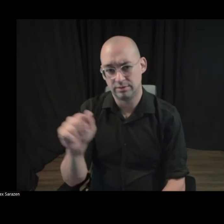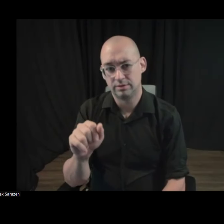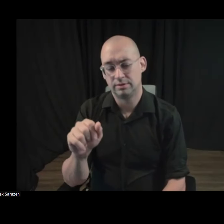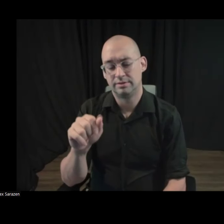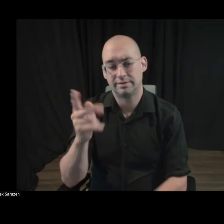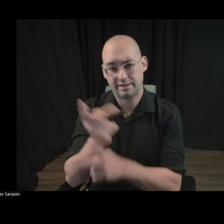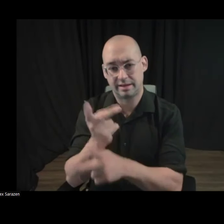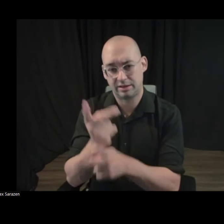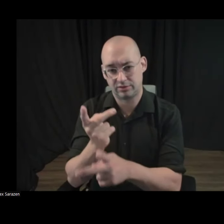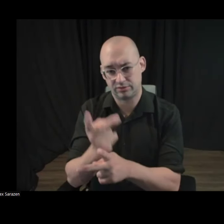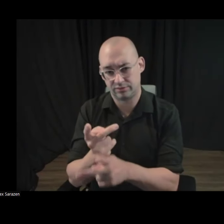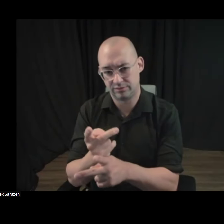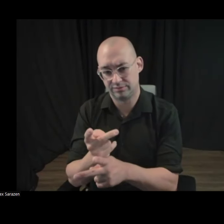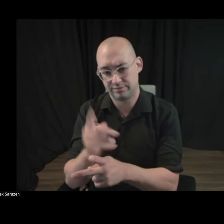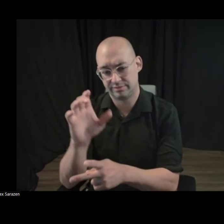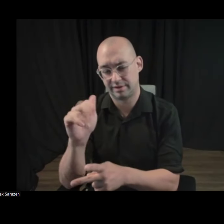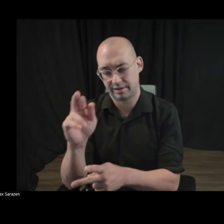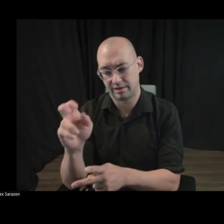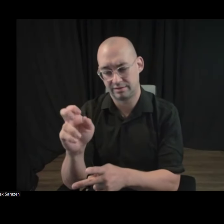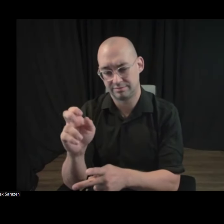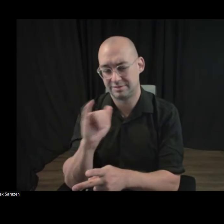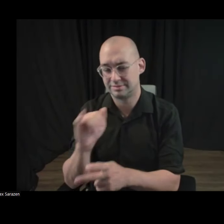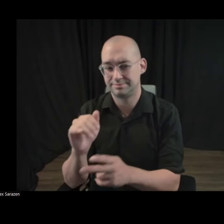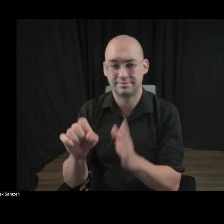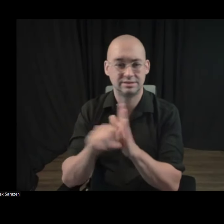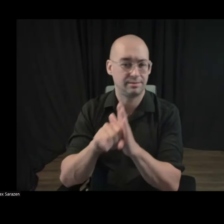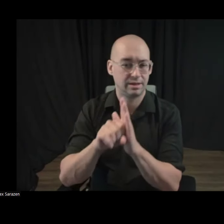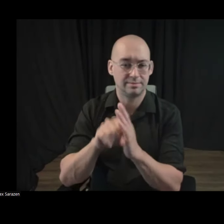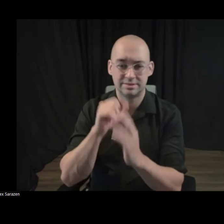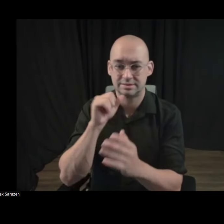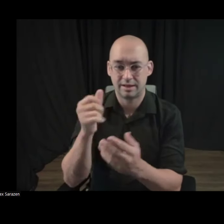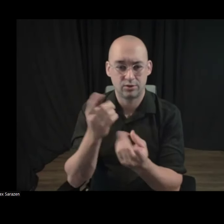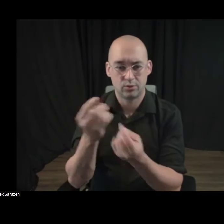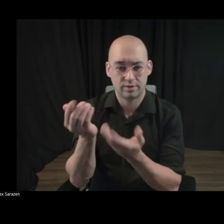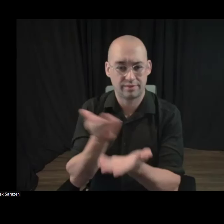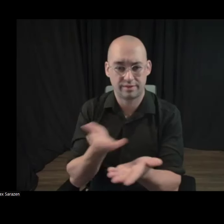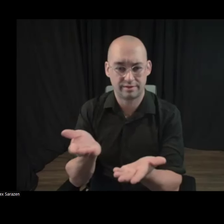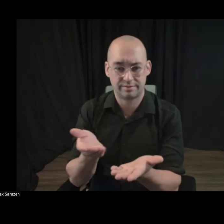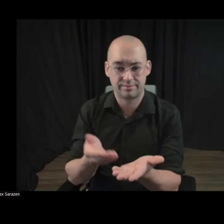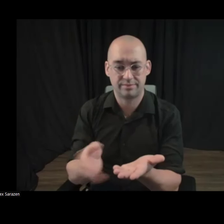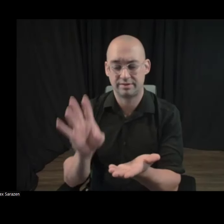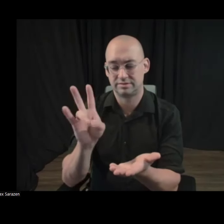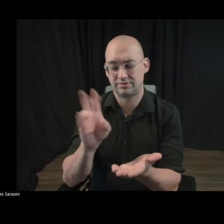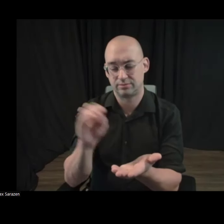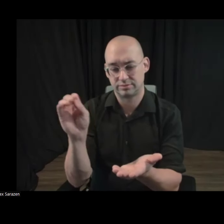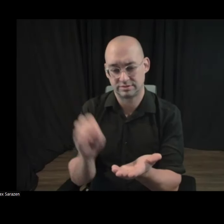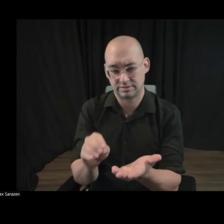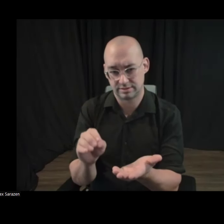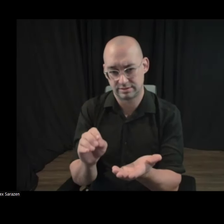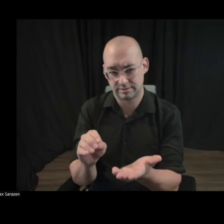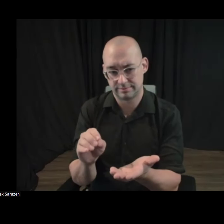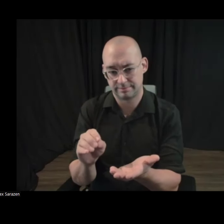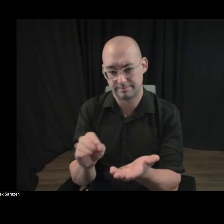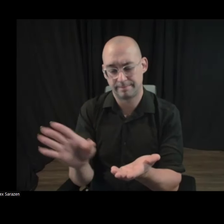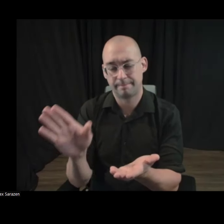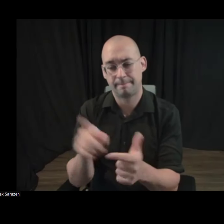care. Typically, that is symptoms that have gone unattended. That's around 7%. And